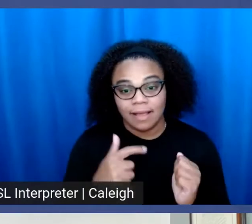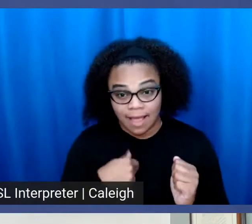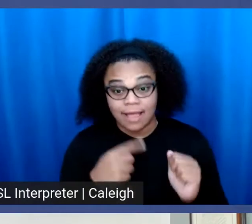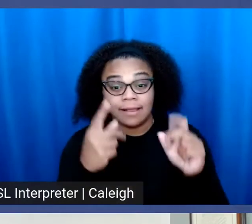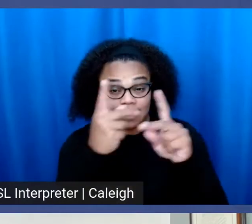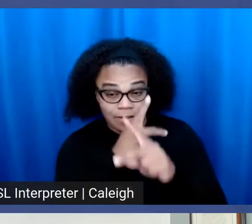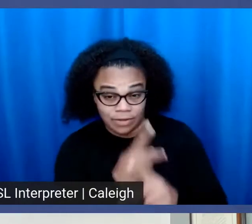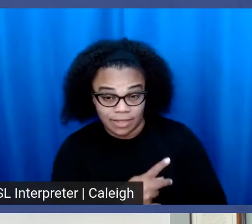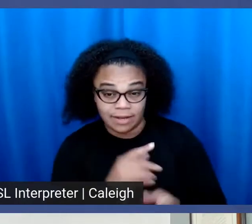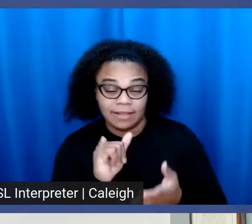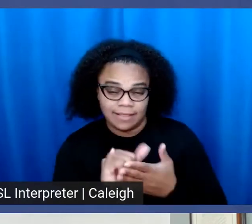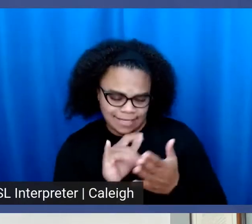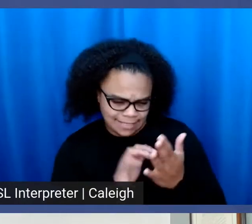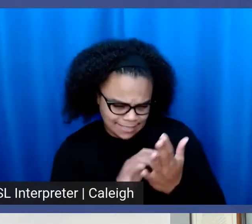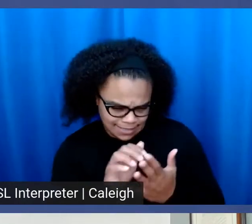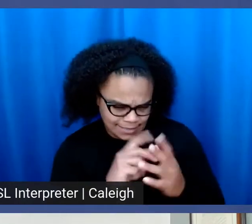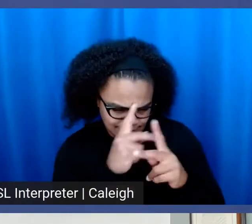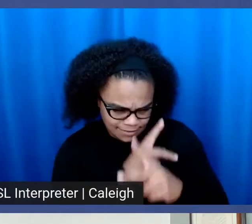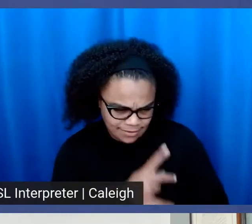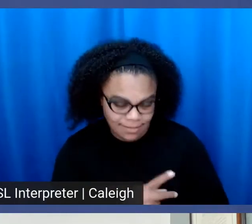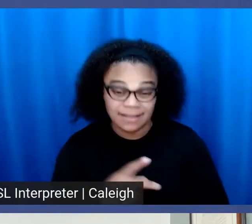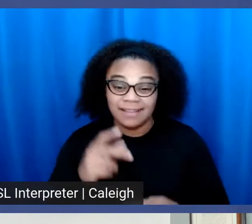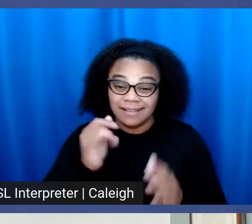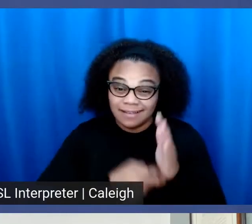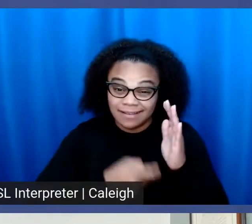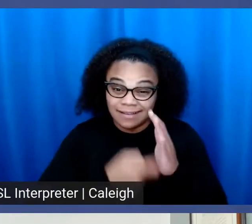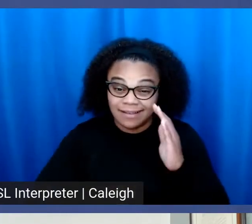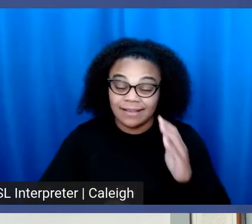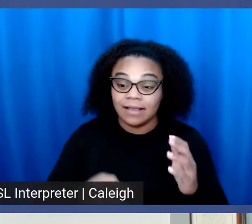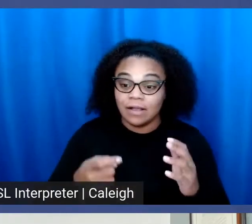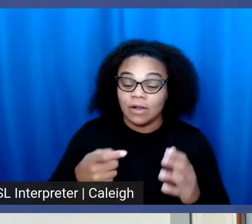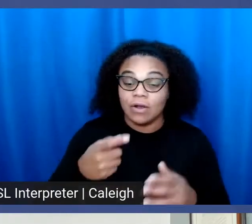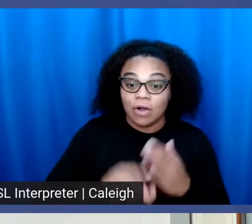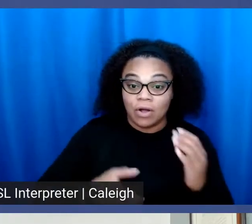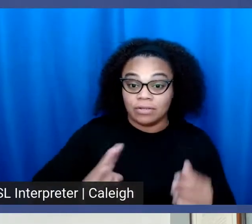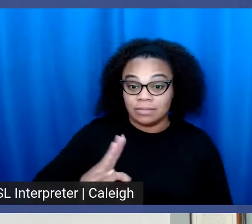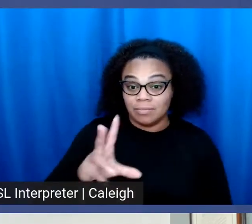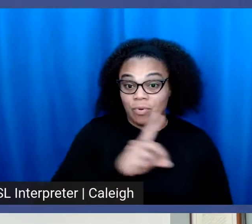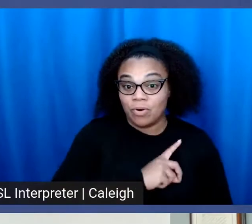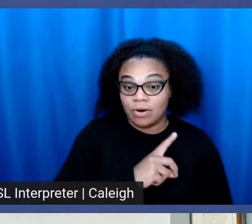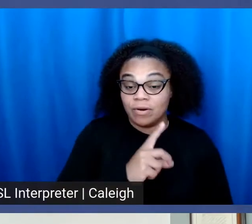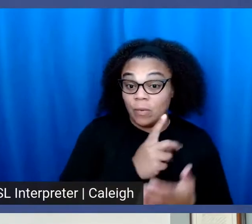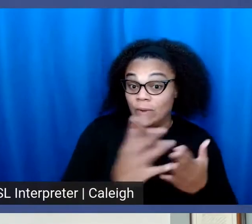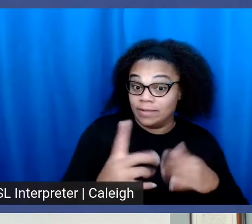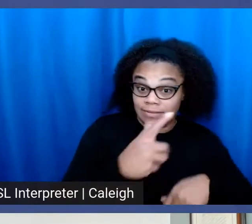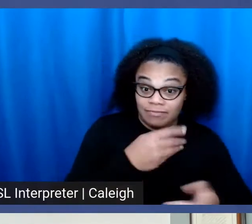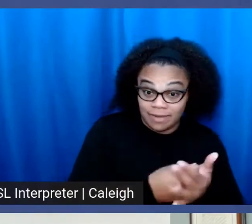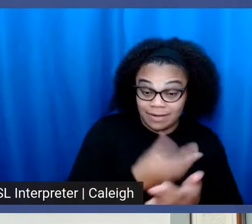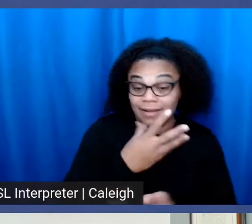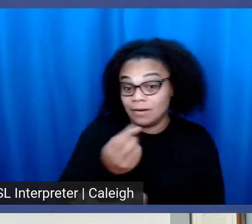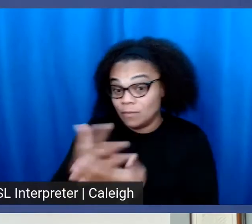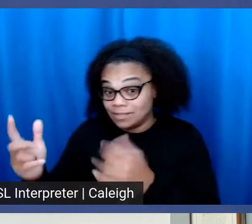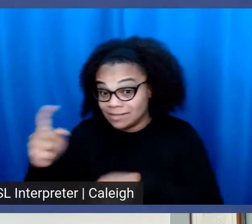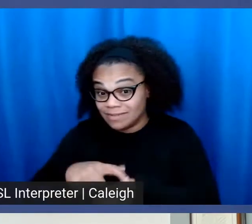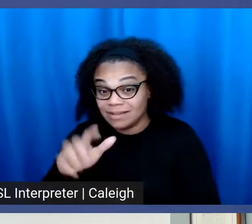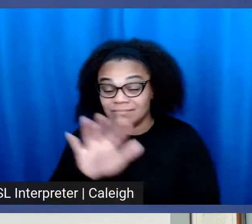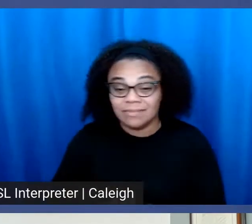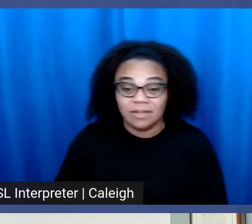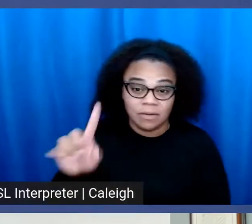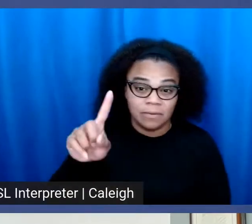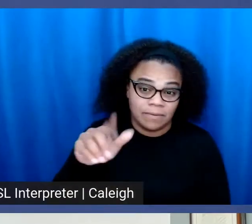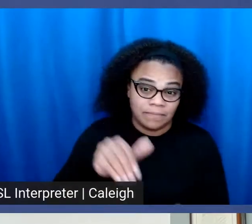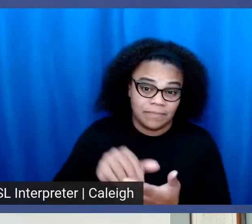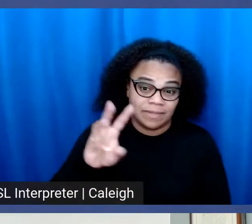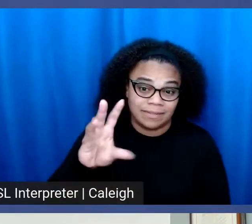challenges cost the board, in terms of physical dollars and productivity time, roughly $1,600